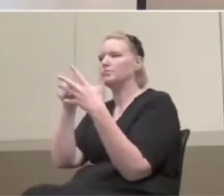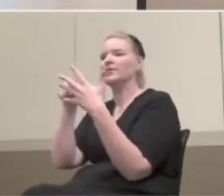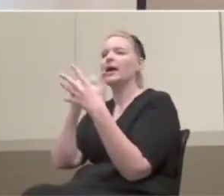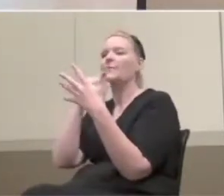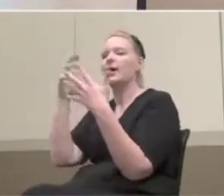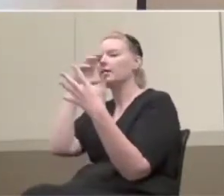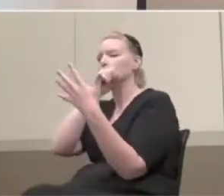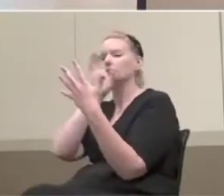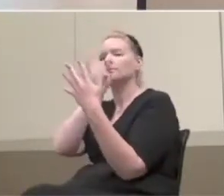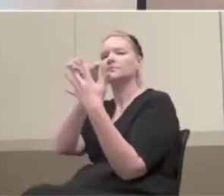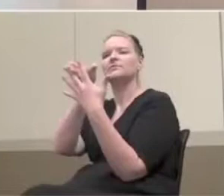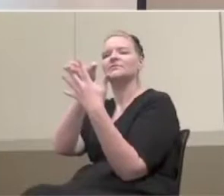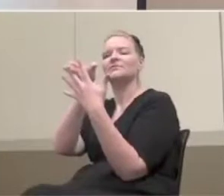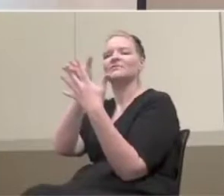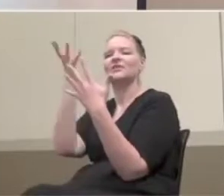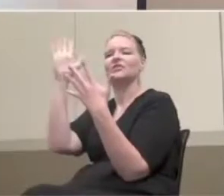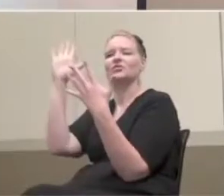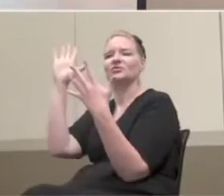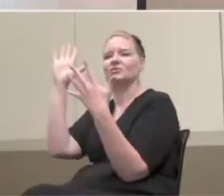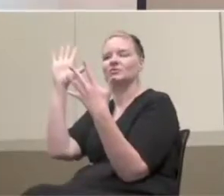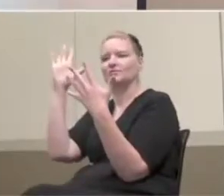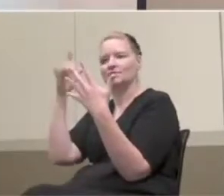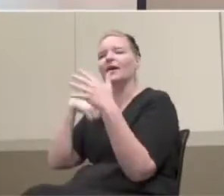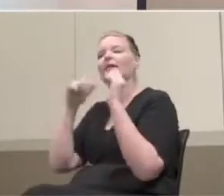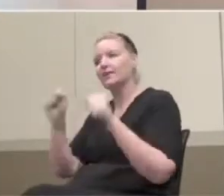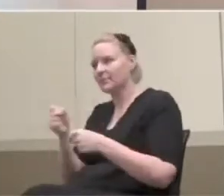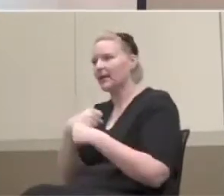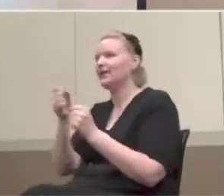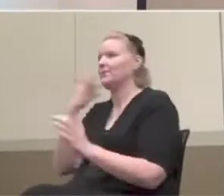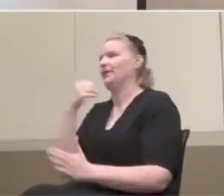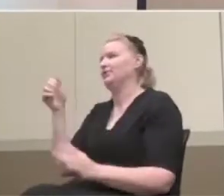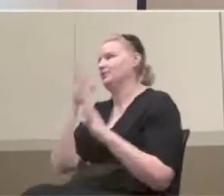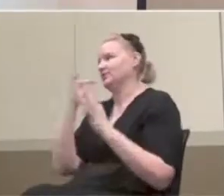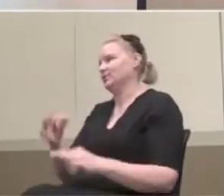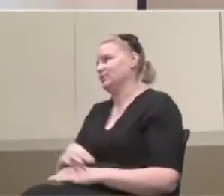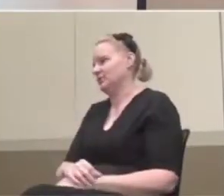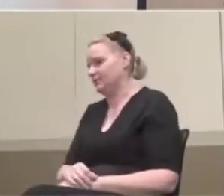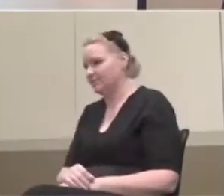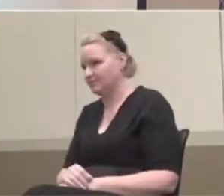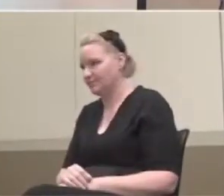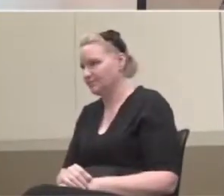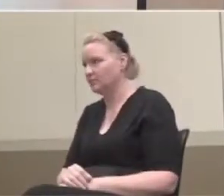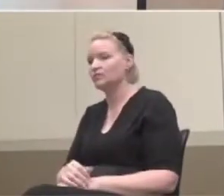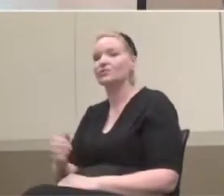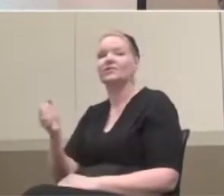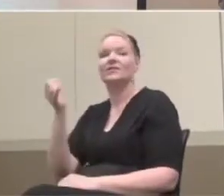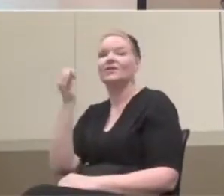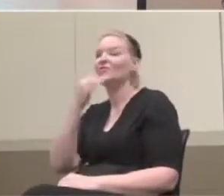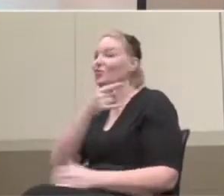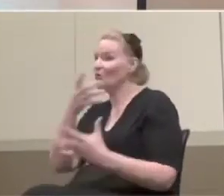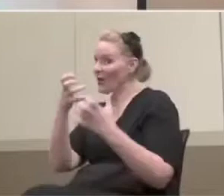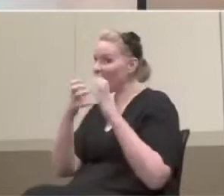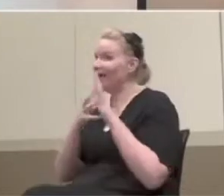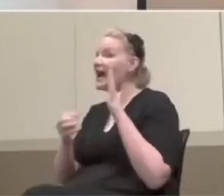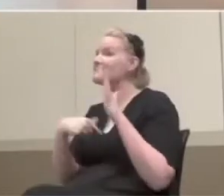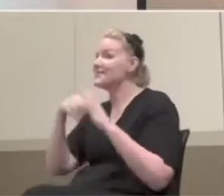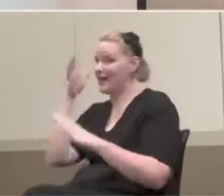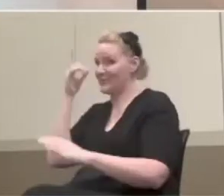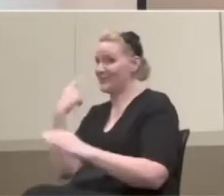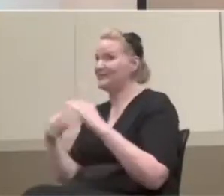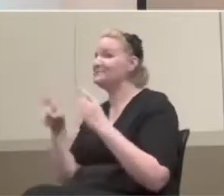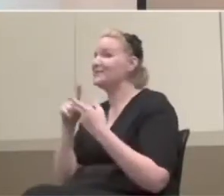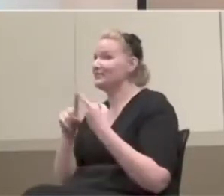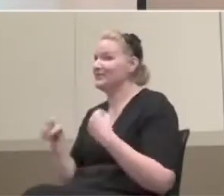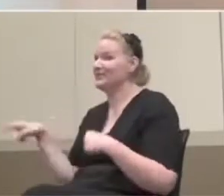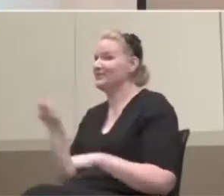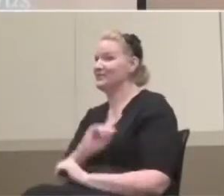this, then I can make better decisions about it. If anyone wants this later, I'll be happy to email it to you.